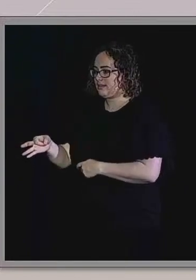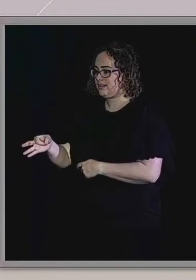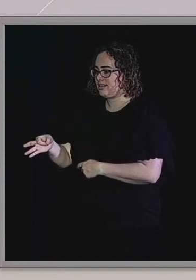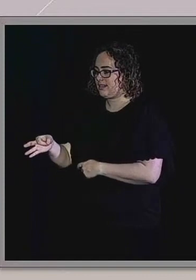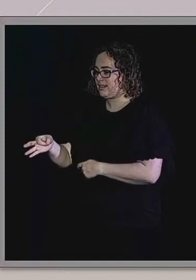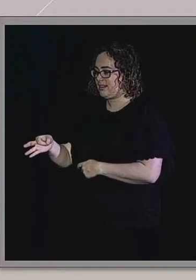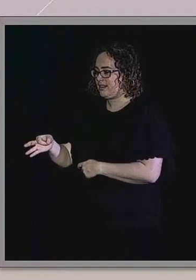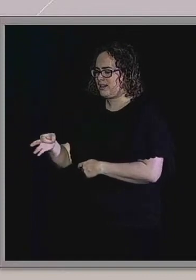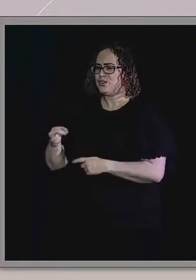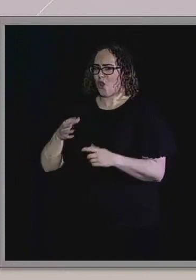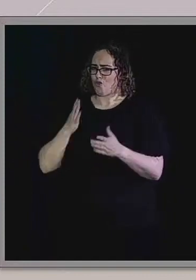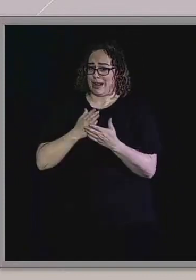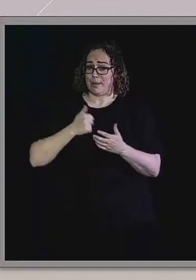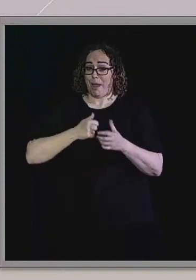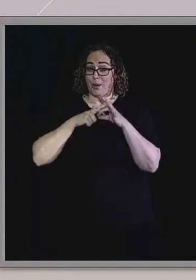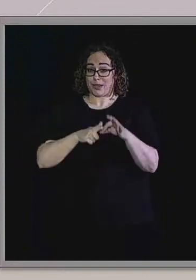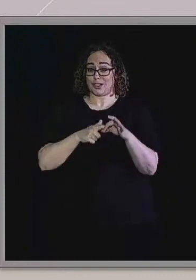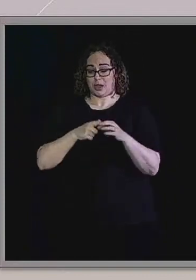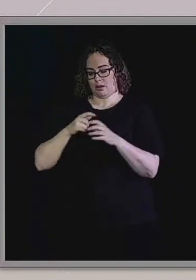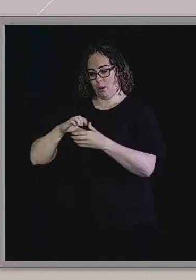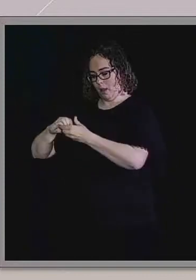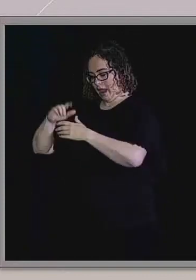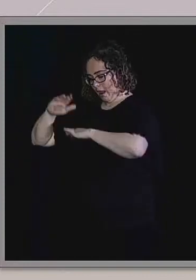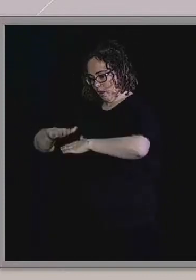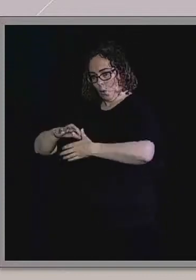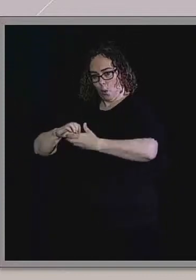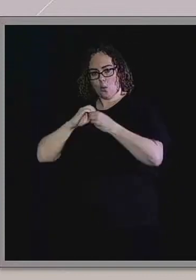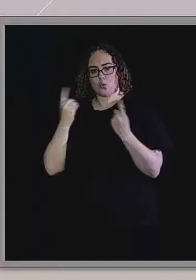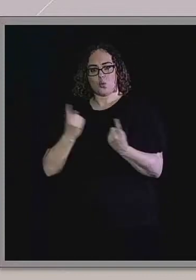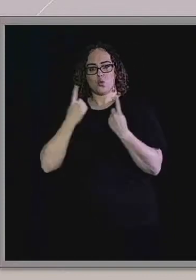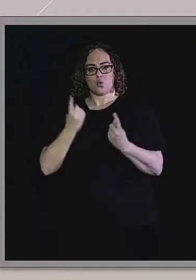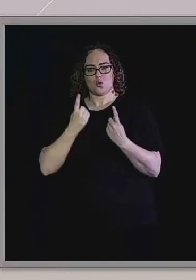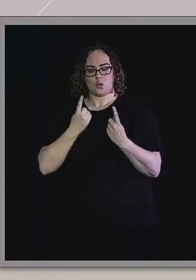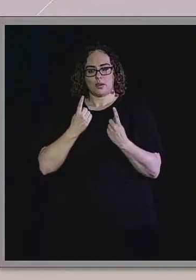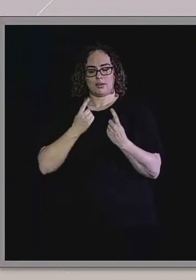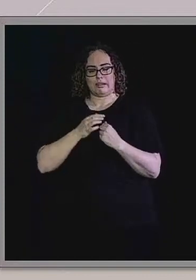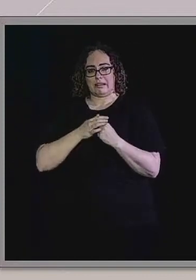who's the boss for the land? And he said,